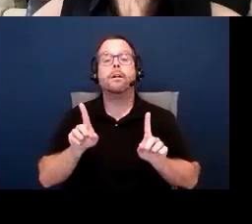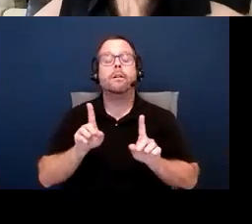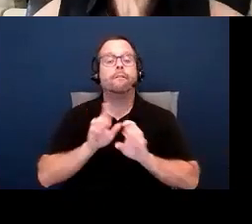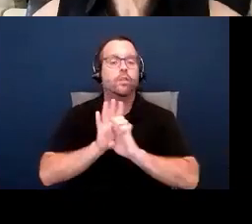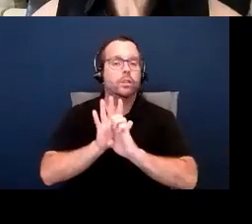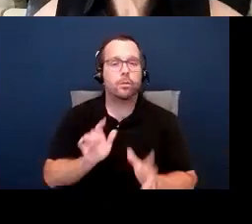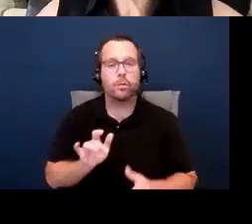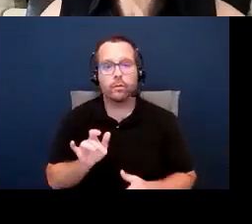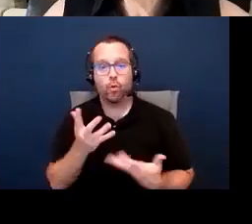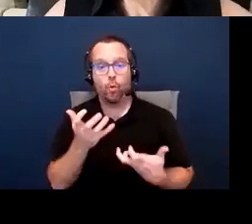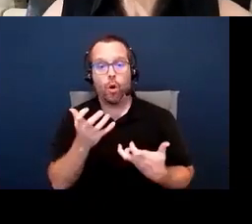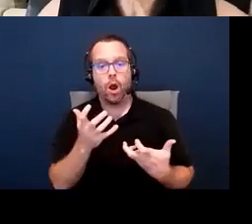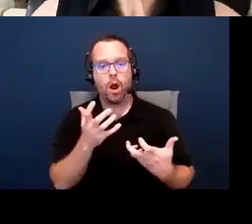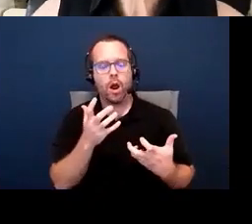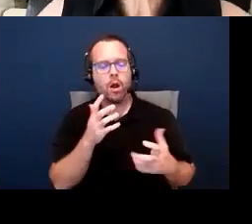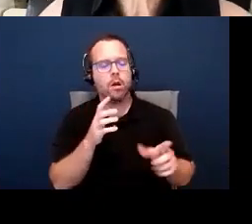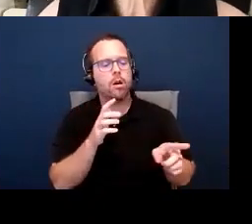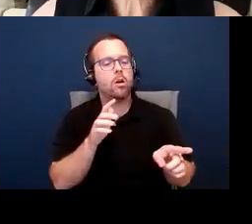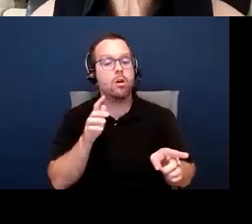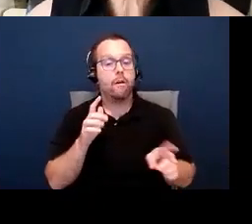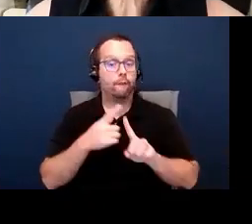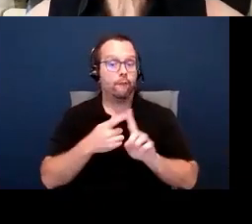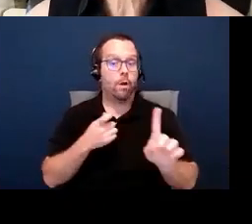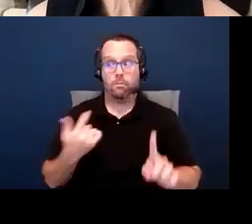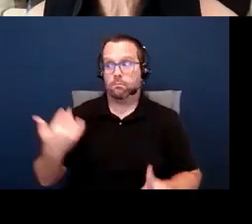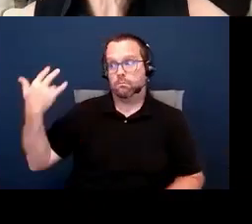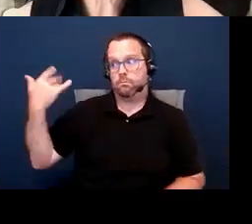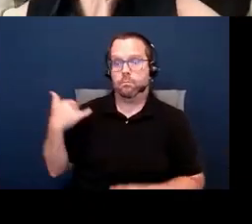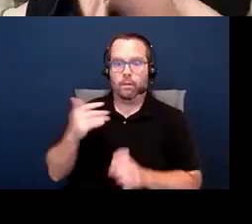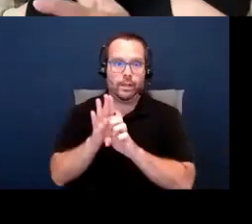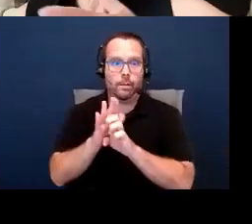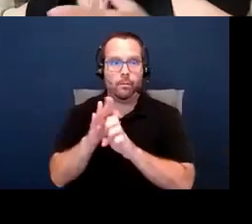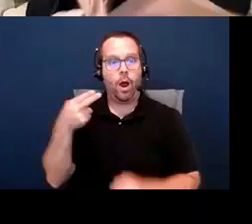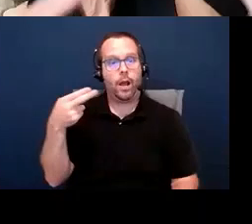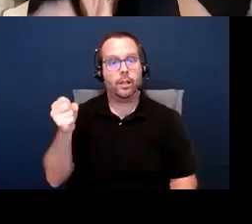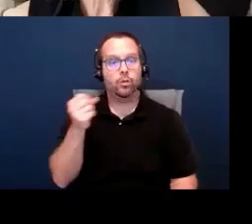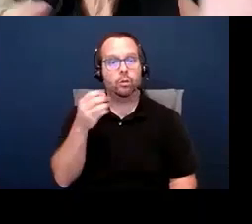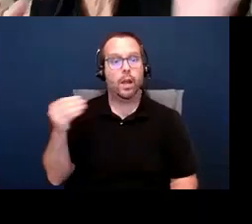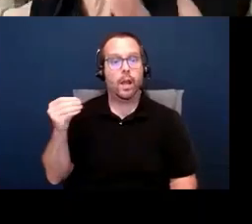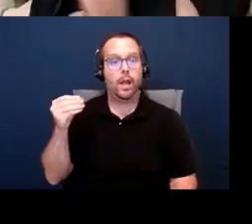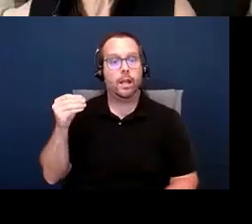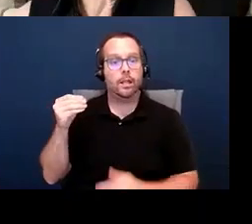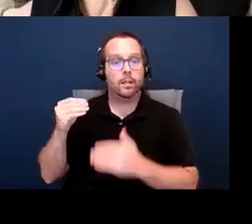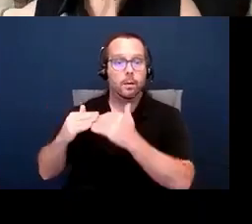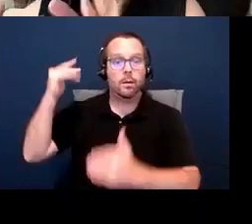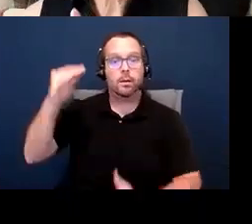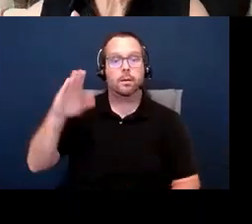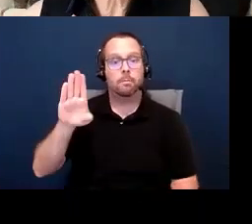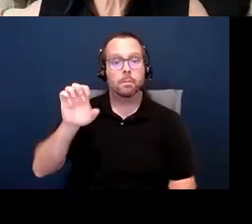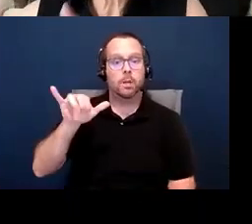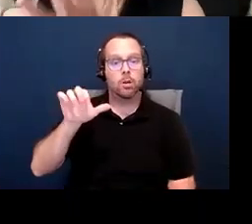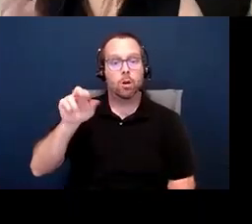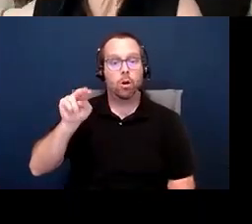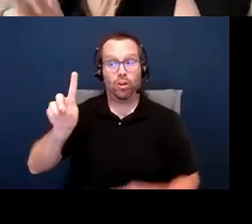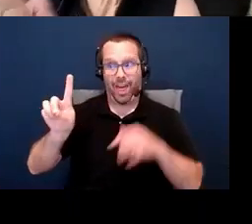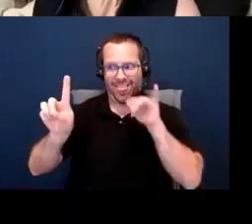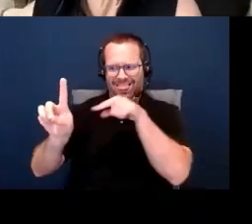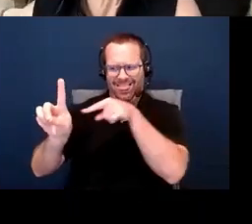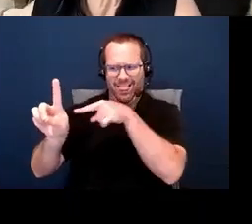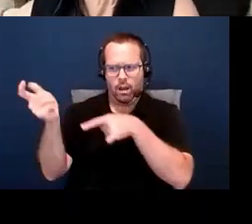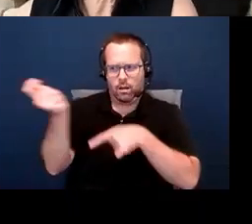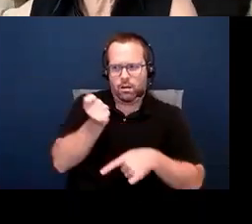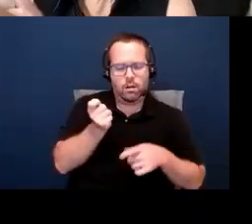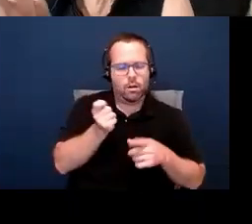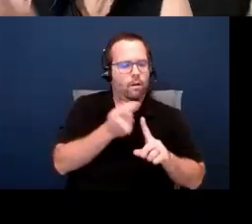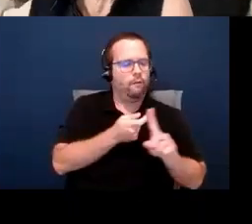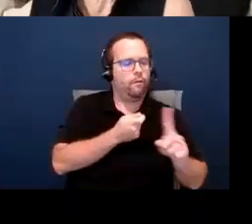take ones that were from a while ago, like high school and beyond, and look and see how they can be harmonized with ones